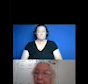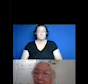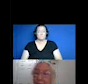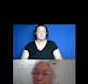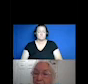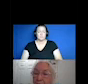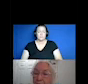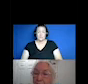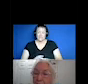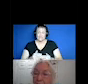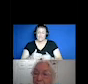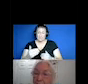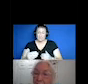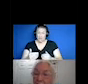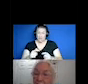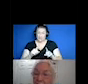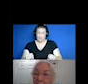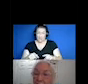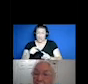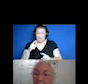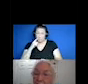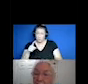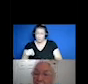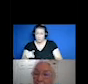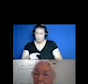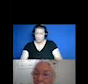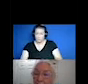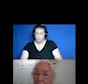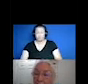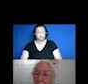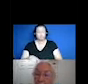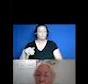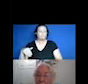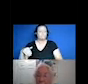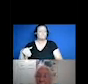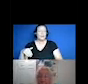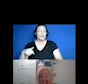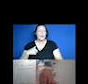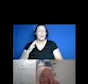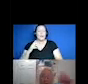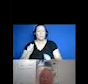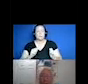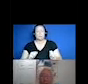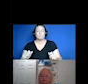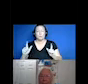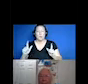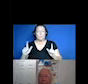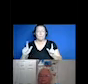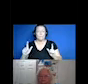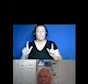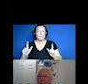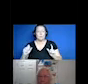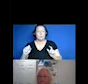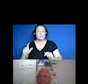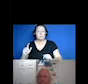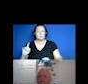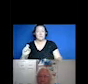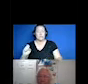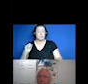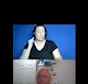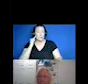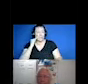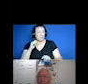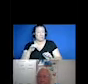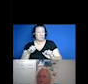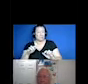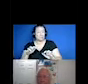Did it move to the next slide? Not yet, but I'm gonna pull up the slides just in case it continues to